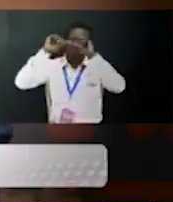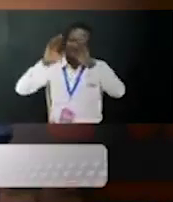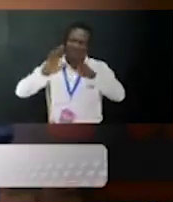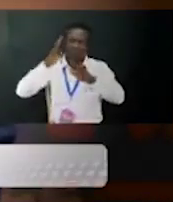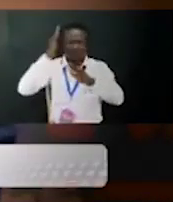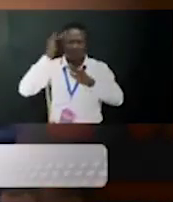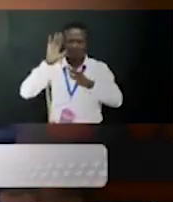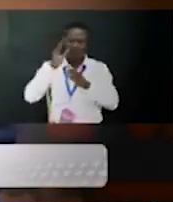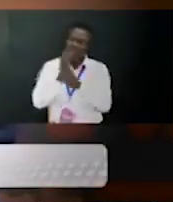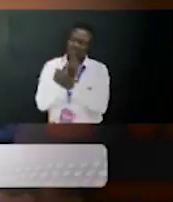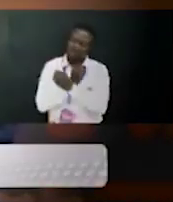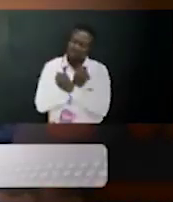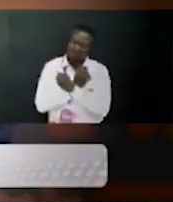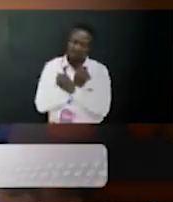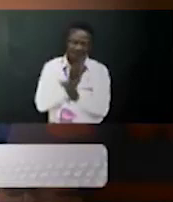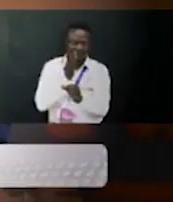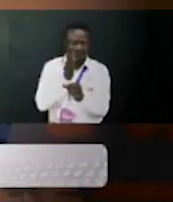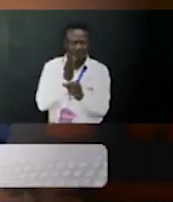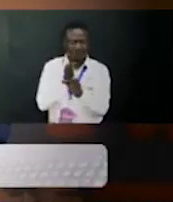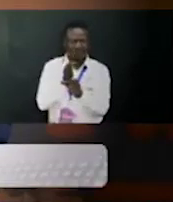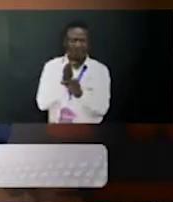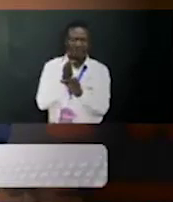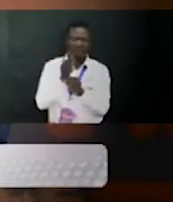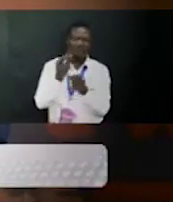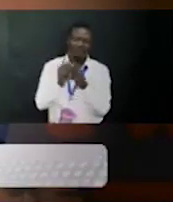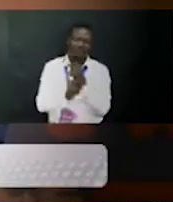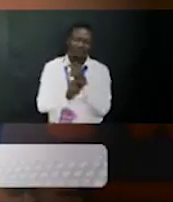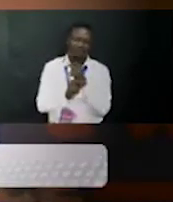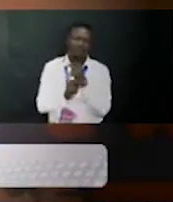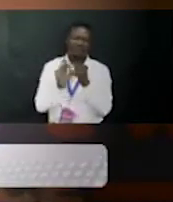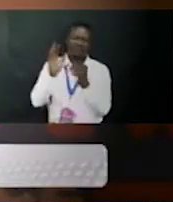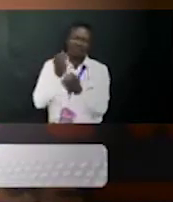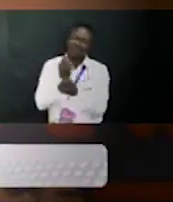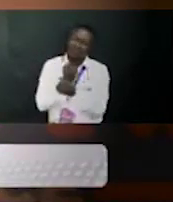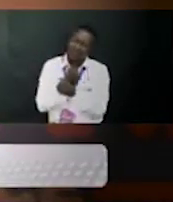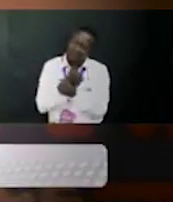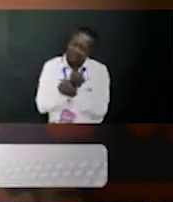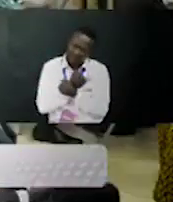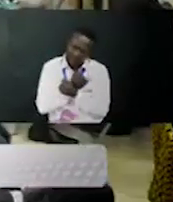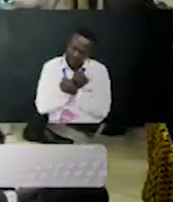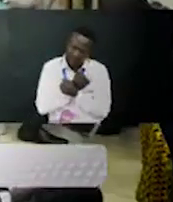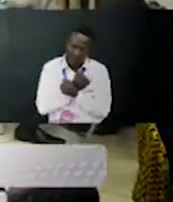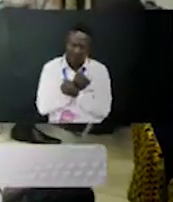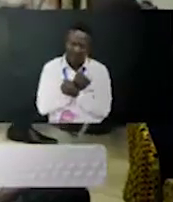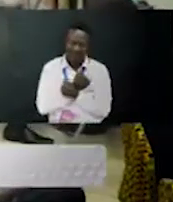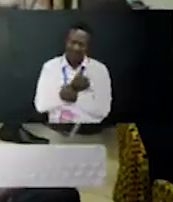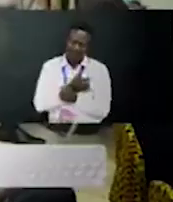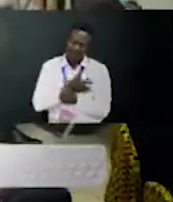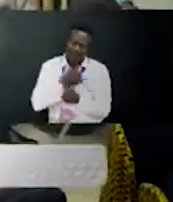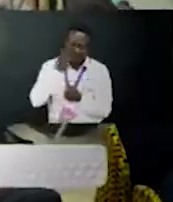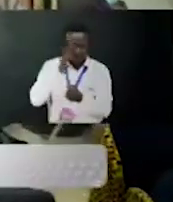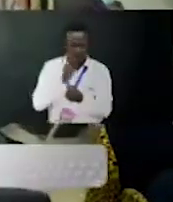love, for your faithfulness, for your compassion, for